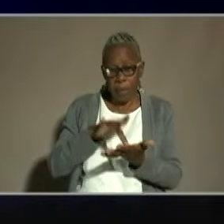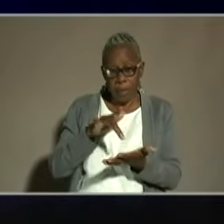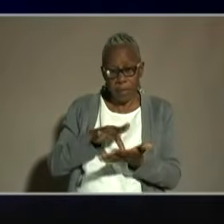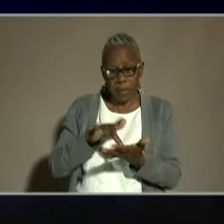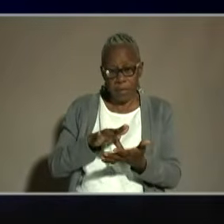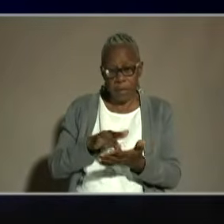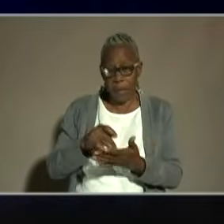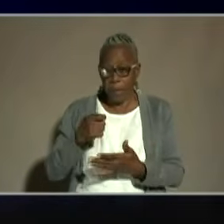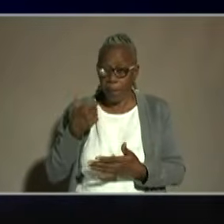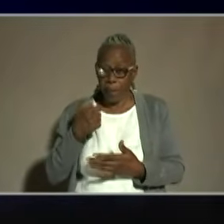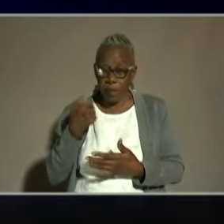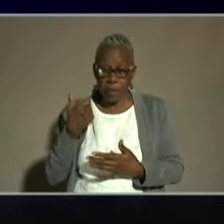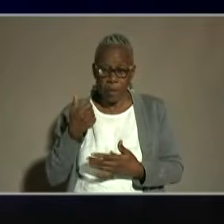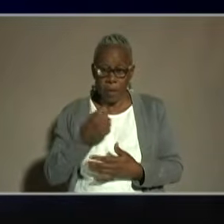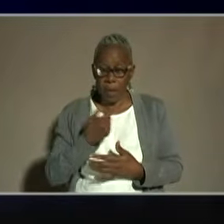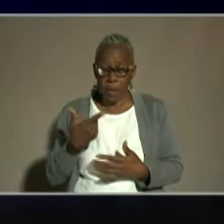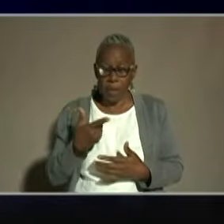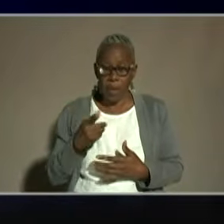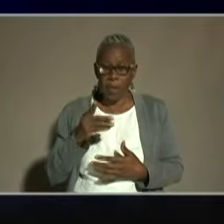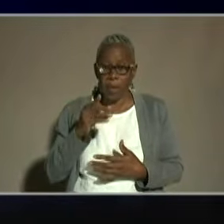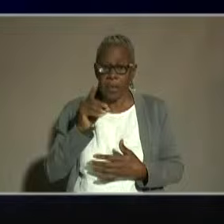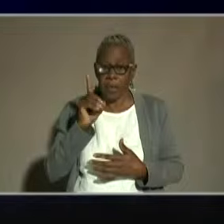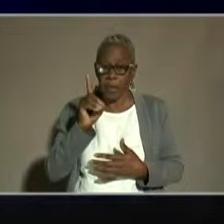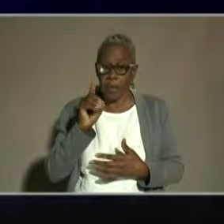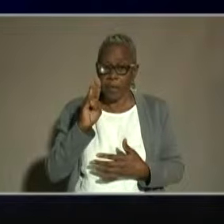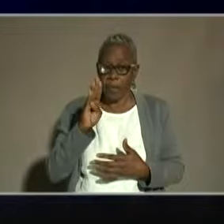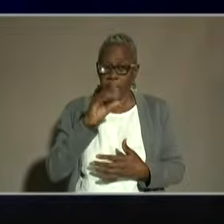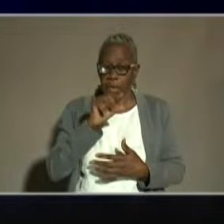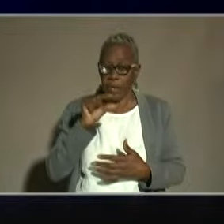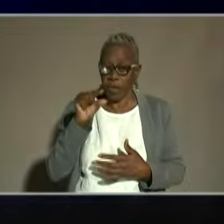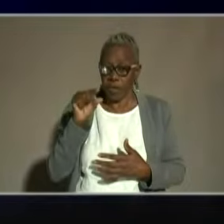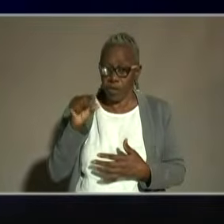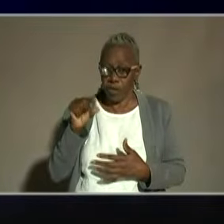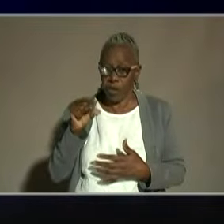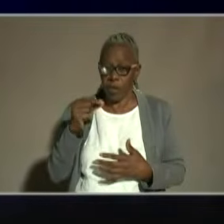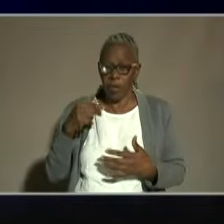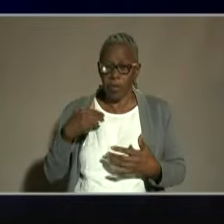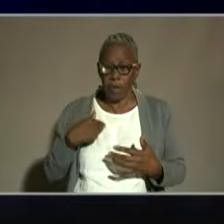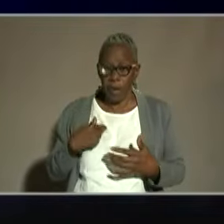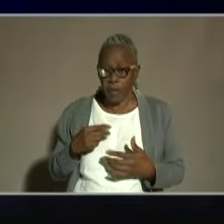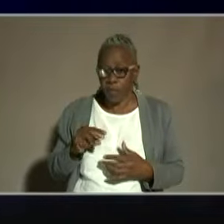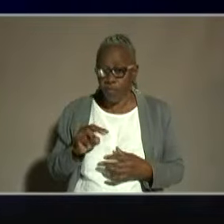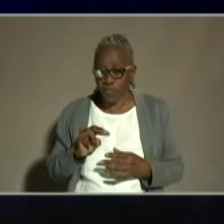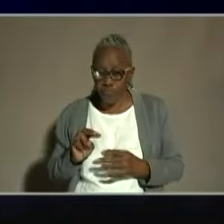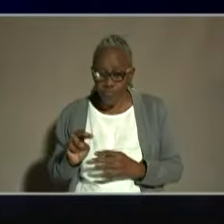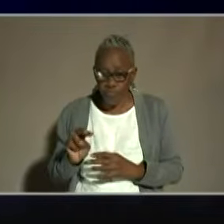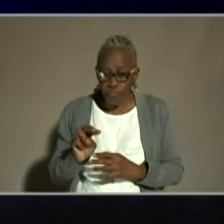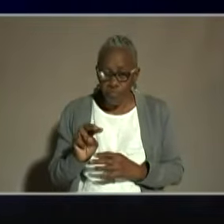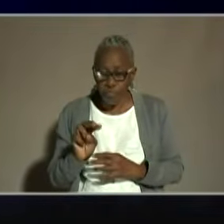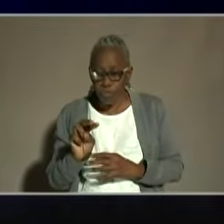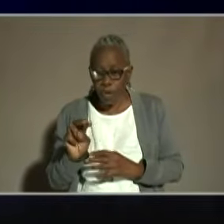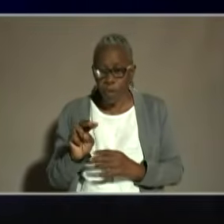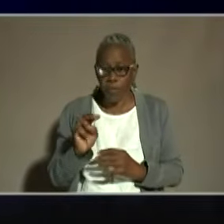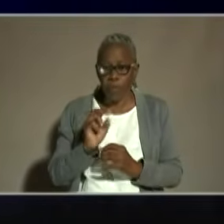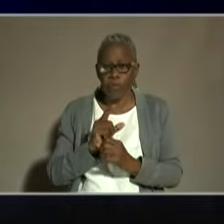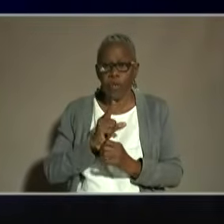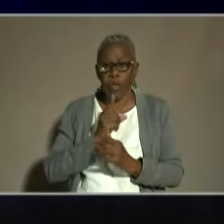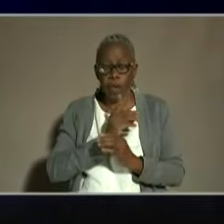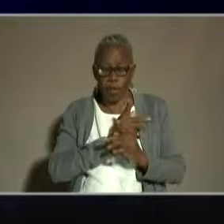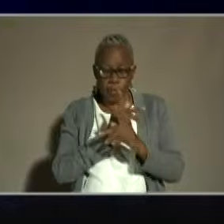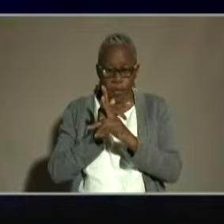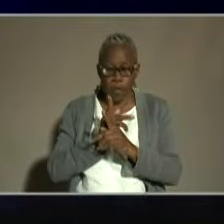pensions and so on, DBNG, like other financial firms at the time, had to navigate that carefully to survive.